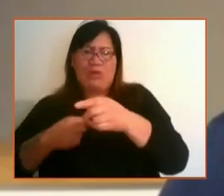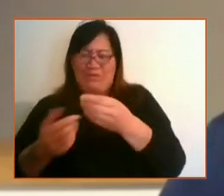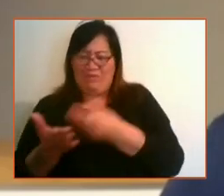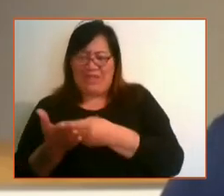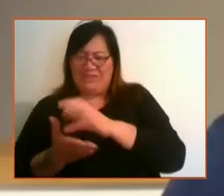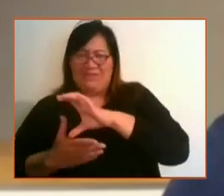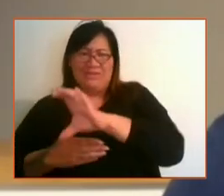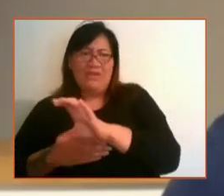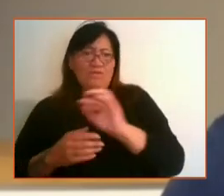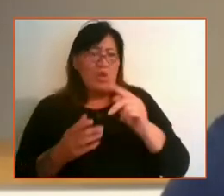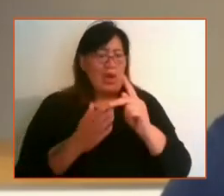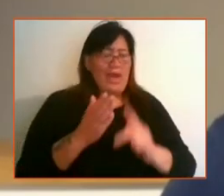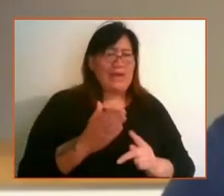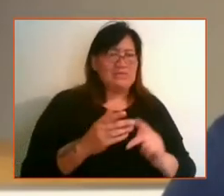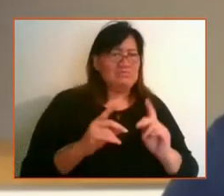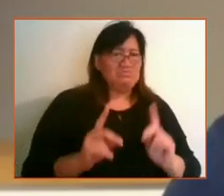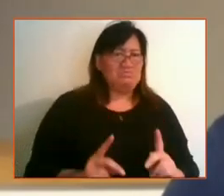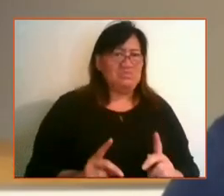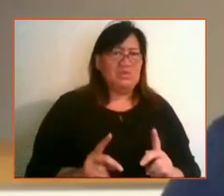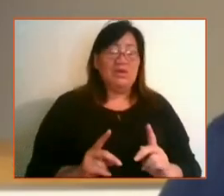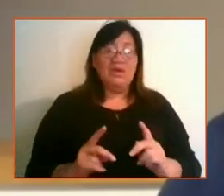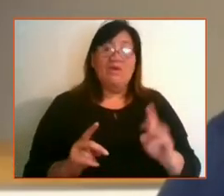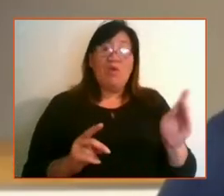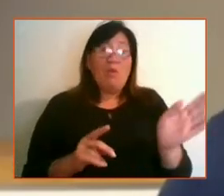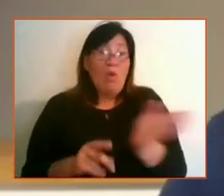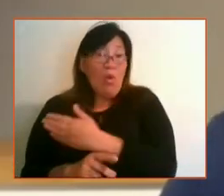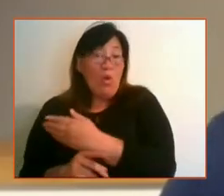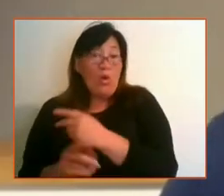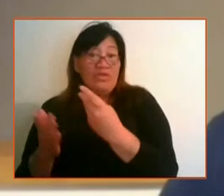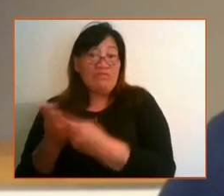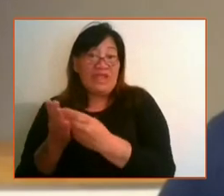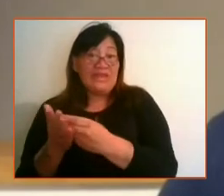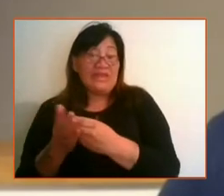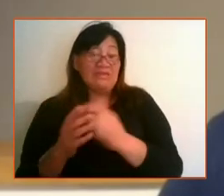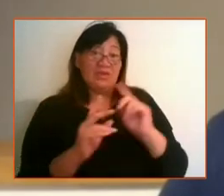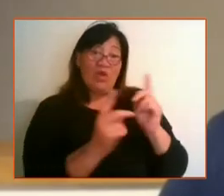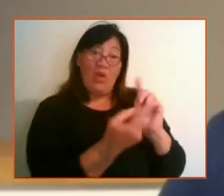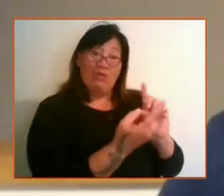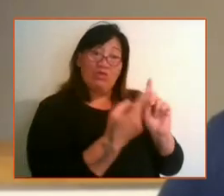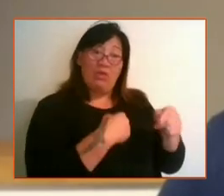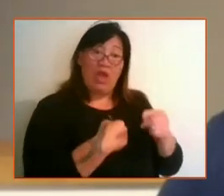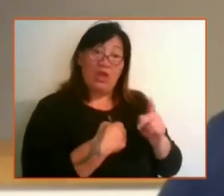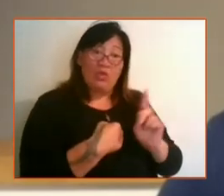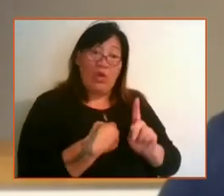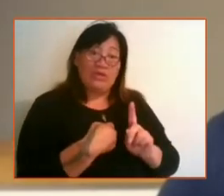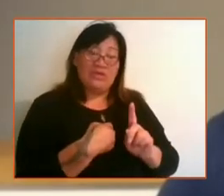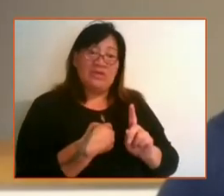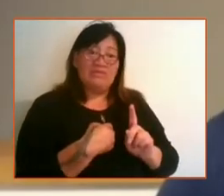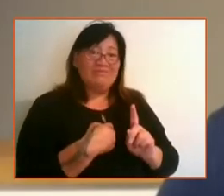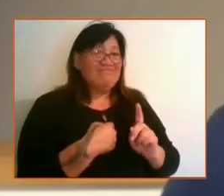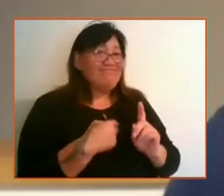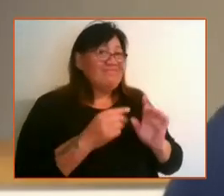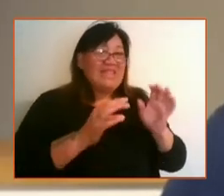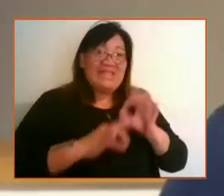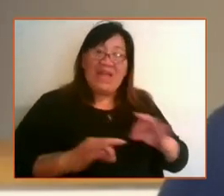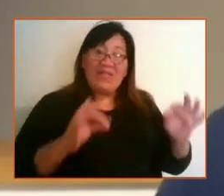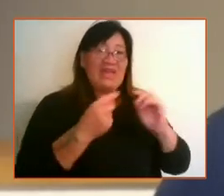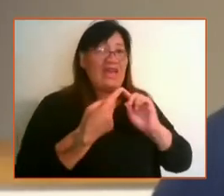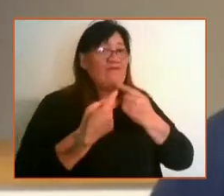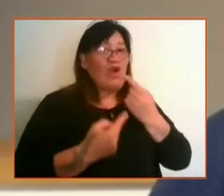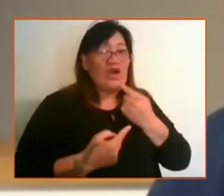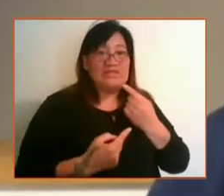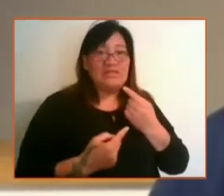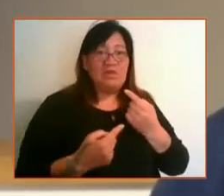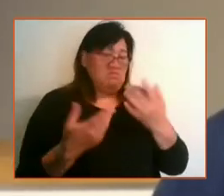I tell you what, out of all of those different fundings, the answer came back that they hadn't received any advice. And maybe that's just what was